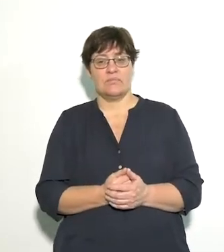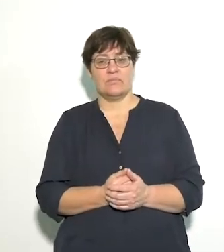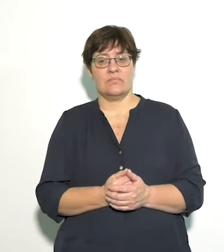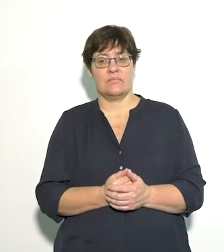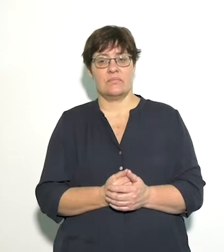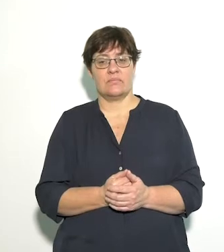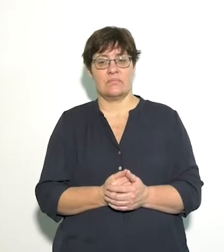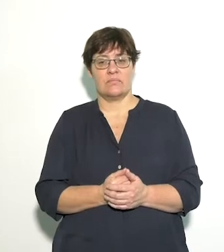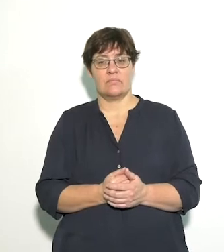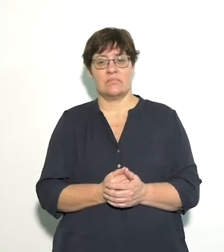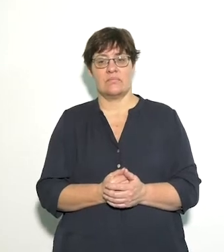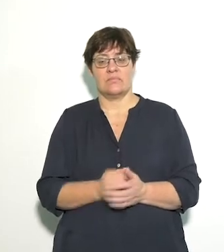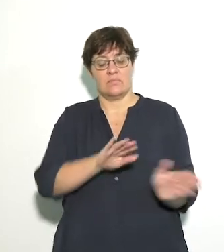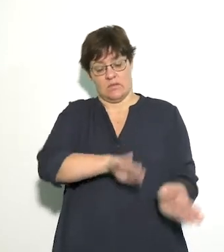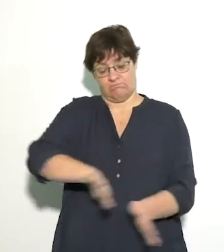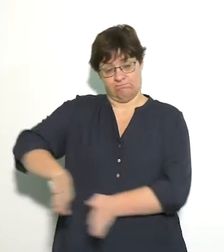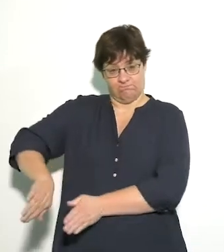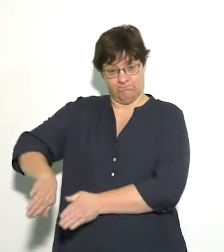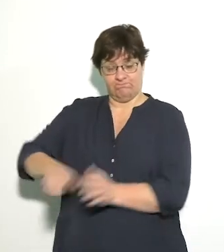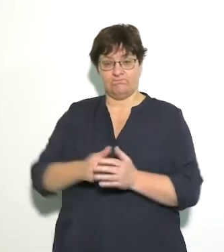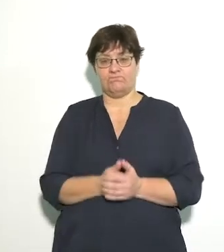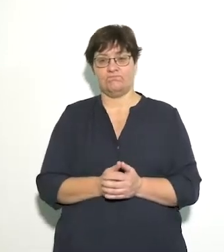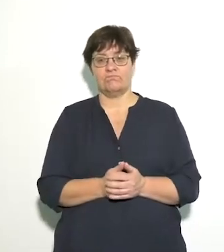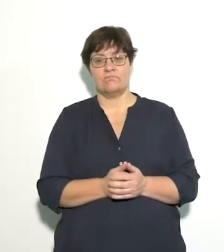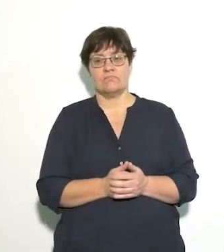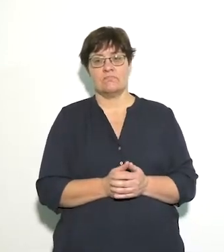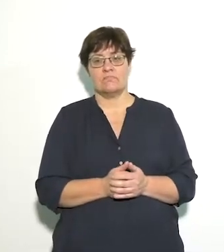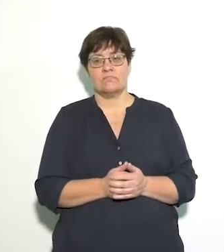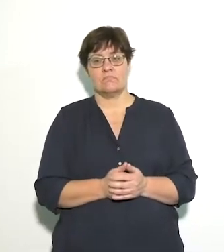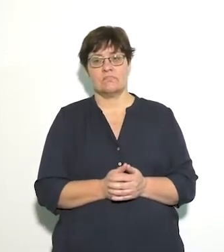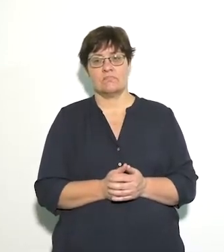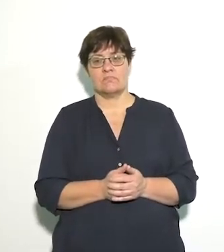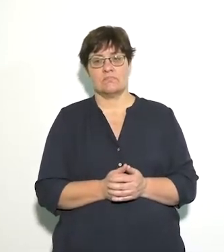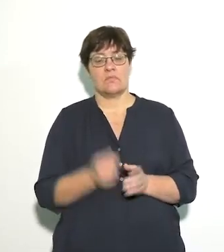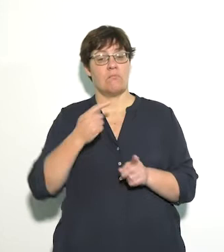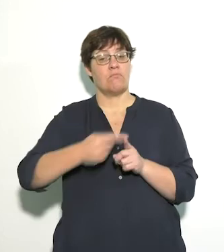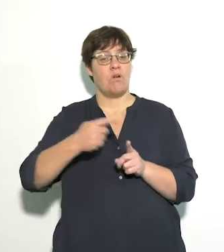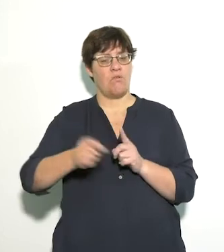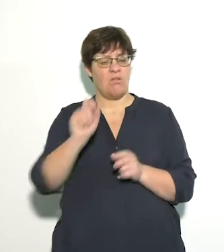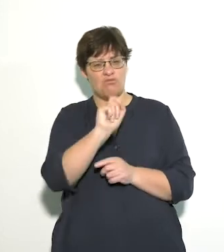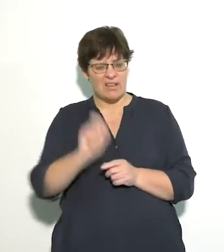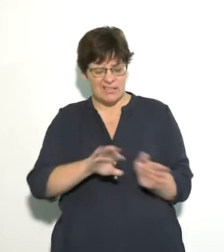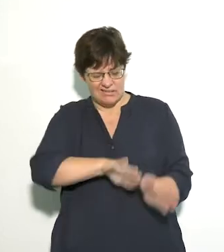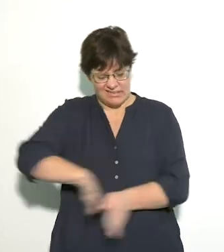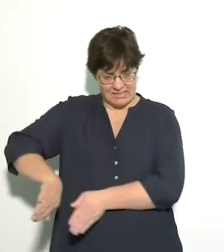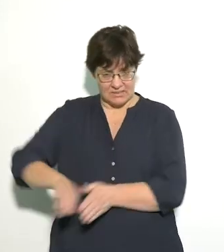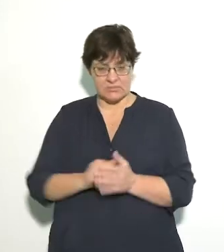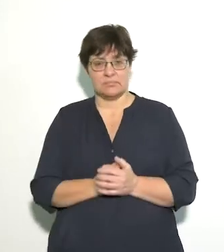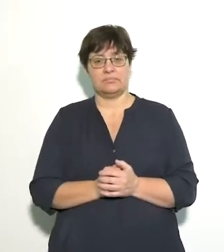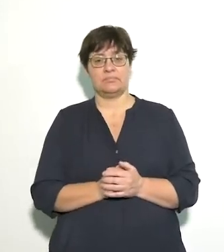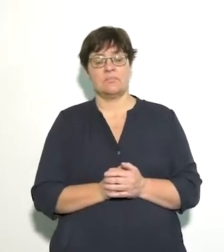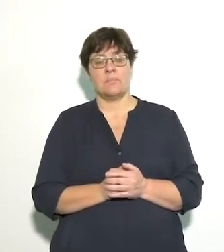aside. Okay, I'm going to put the cookies aside and the writing utensils. Right,